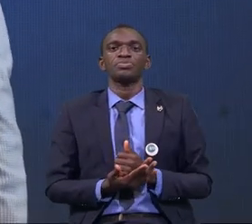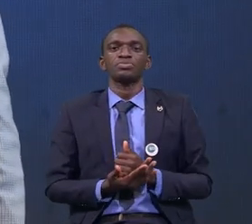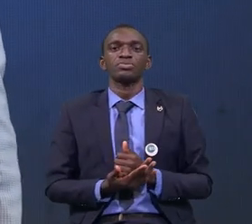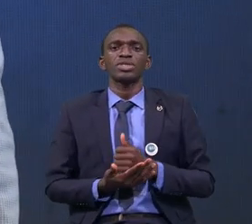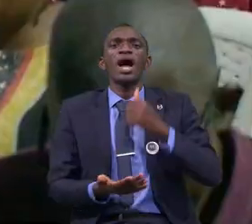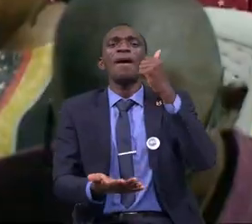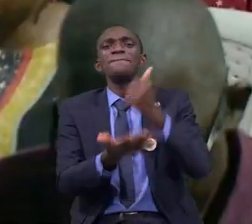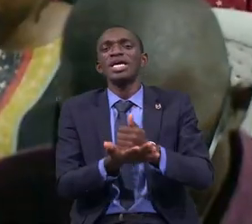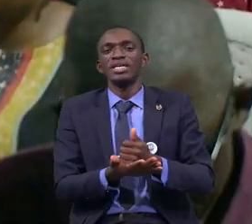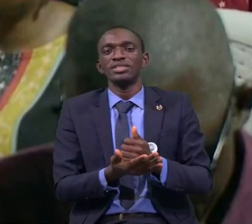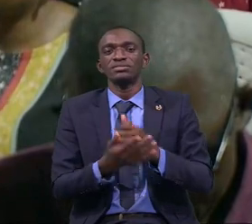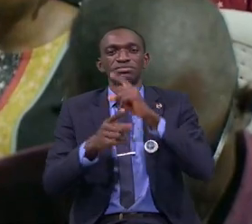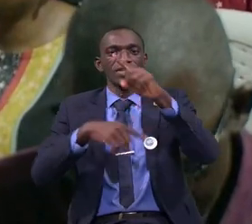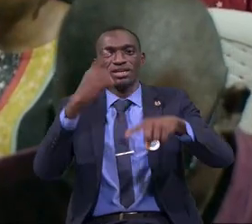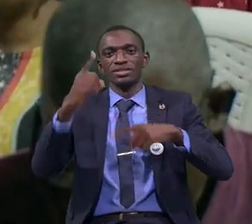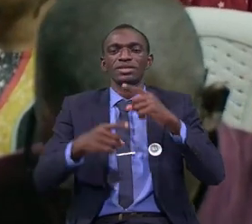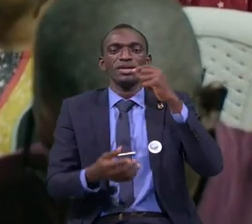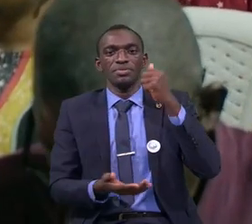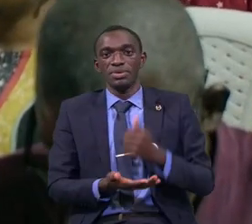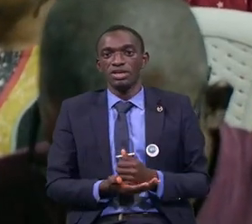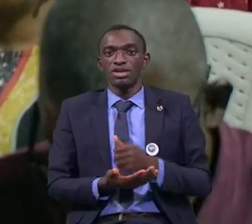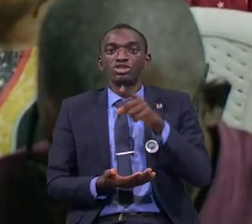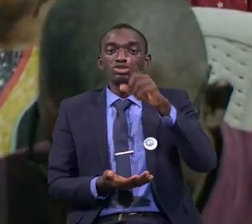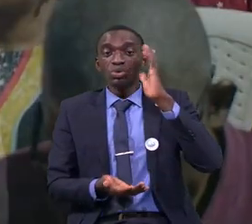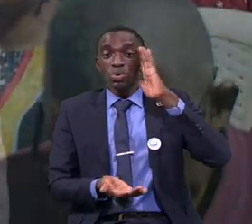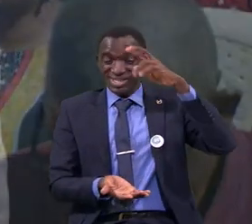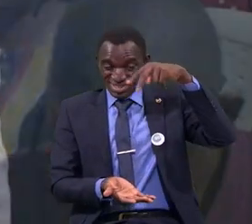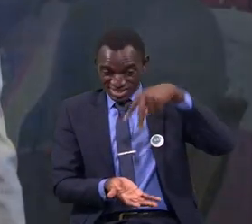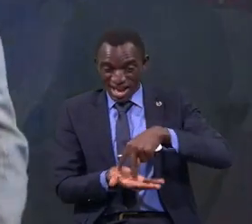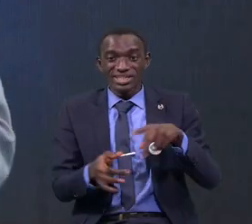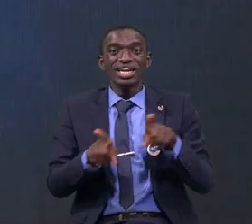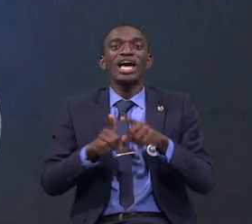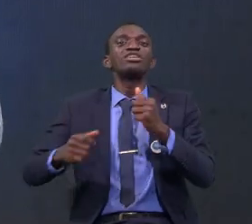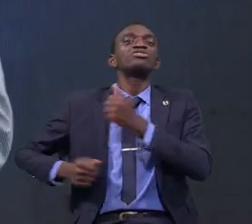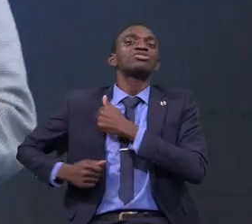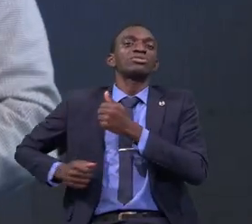Amen. You will stand up like a soldier.